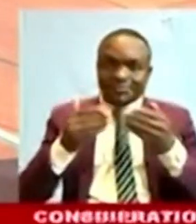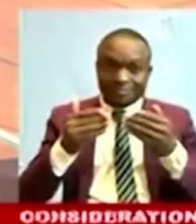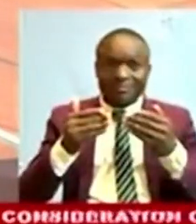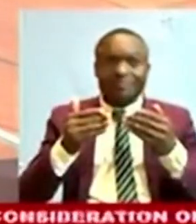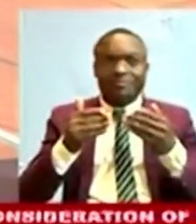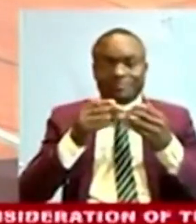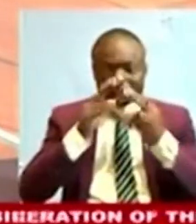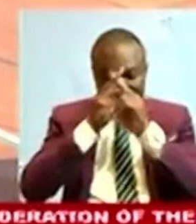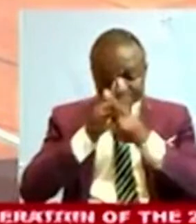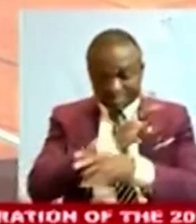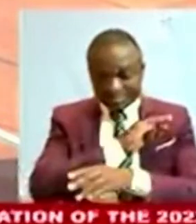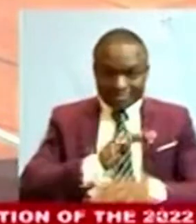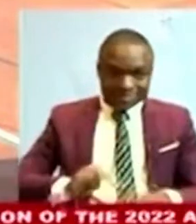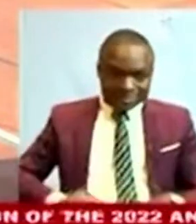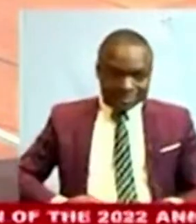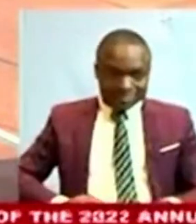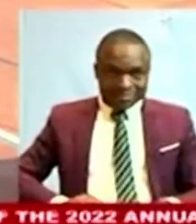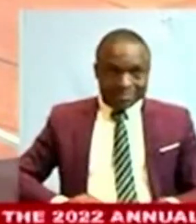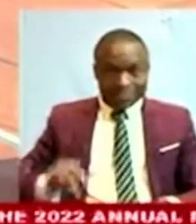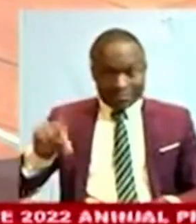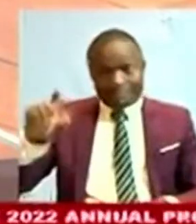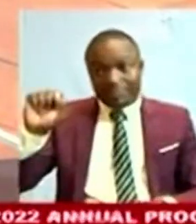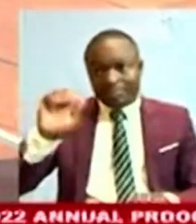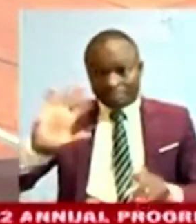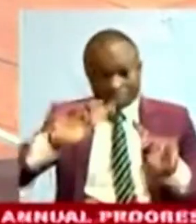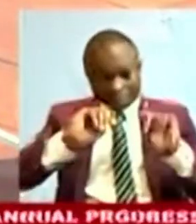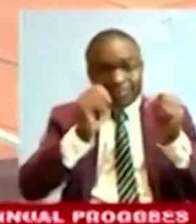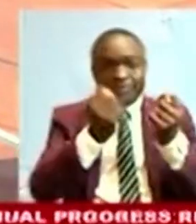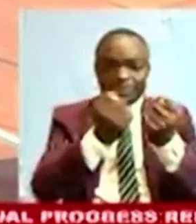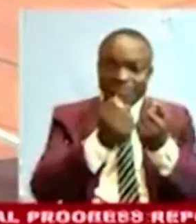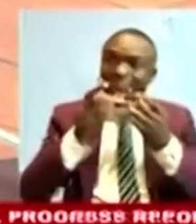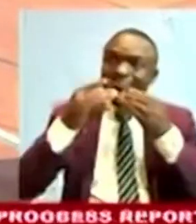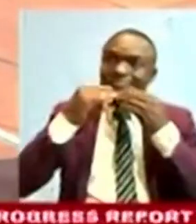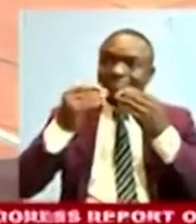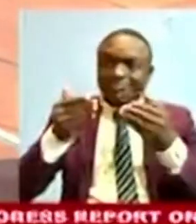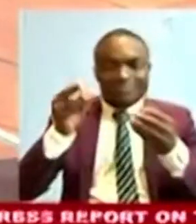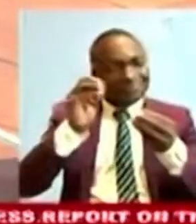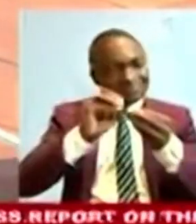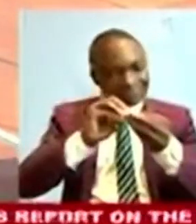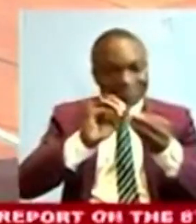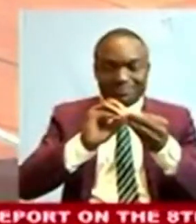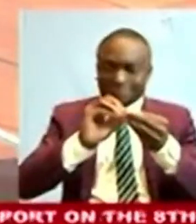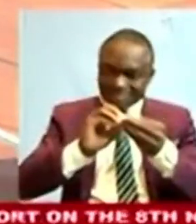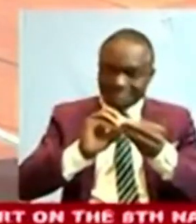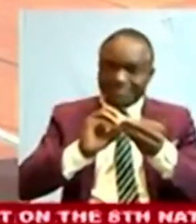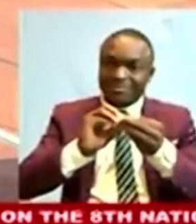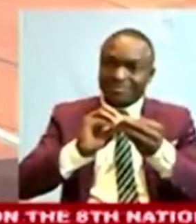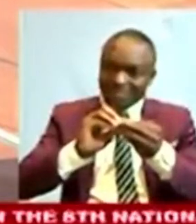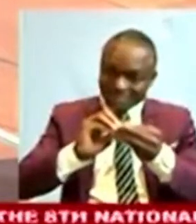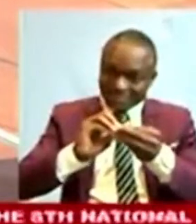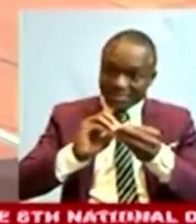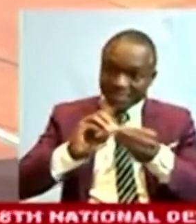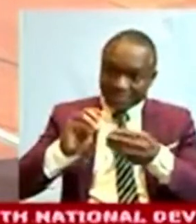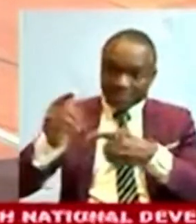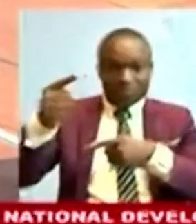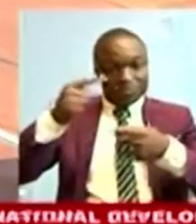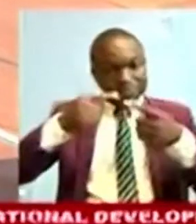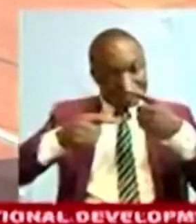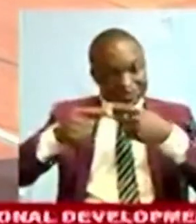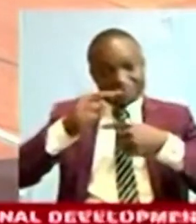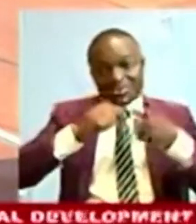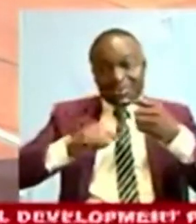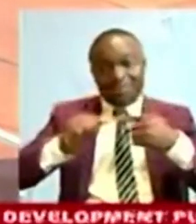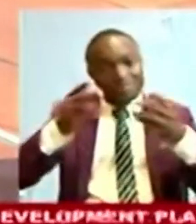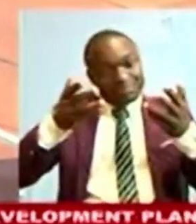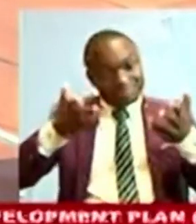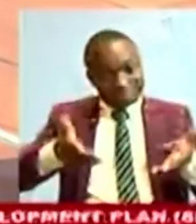honorable members. PS and your team, we want to thank you most sincerely for coming. You have been in these premises now for